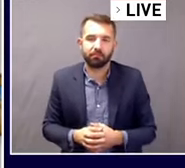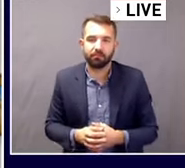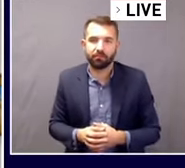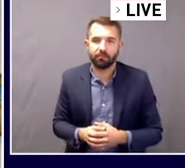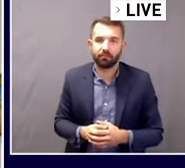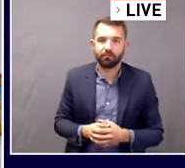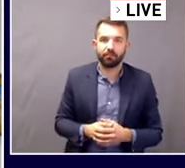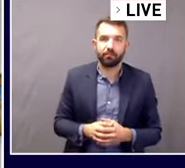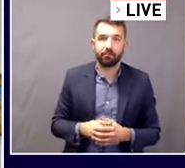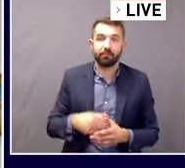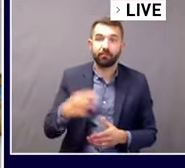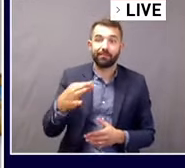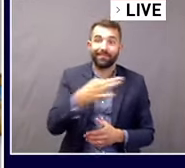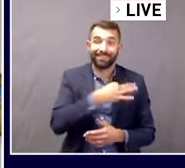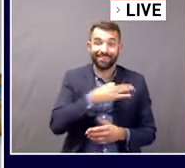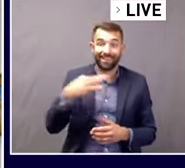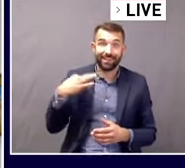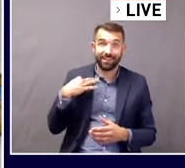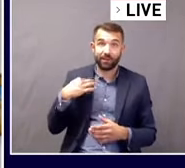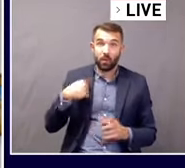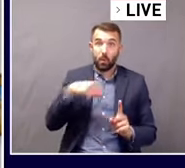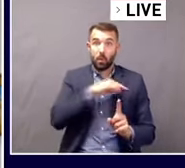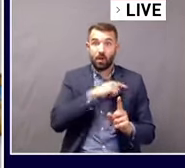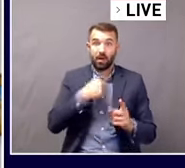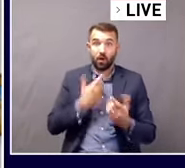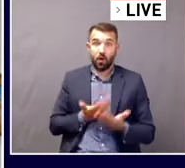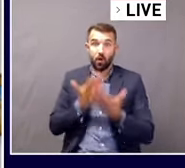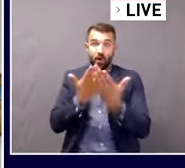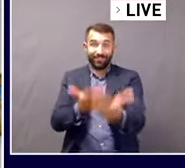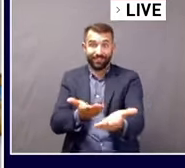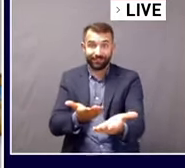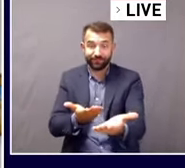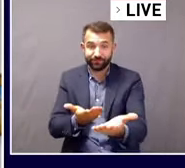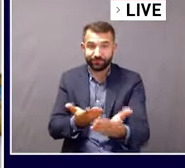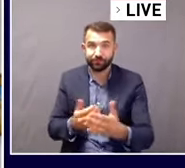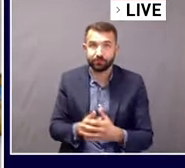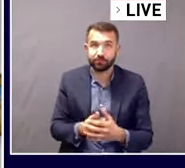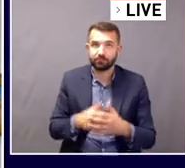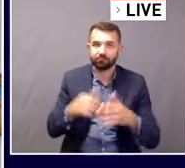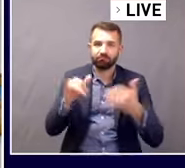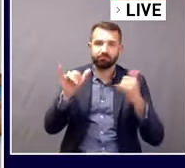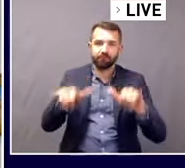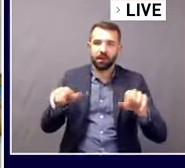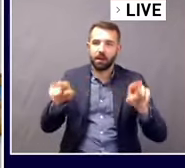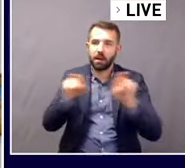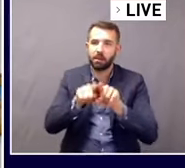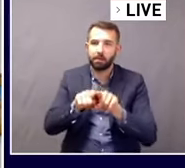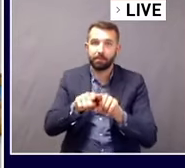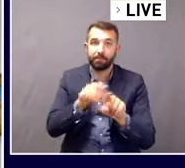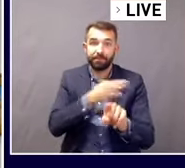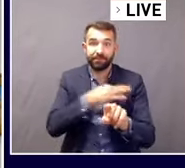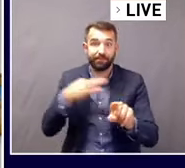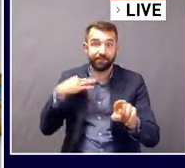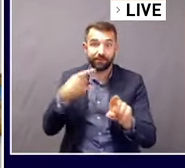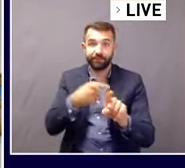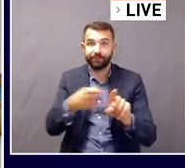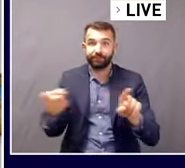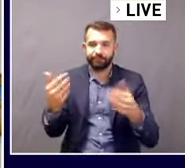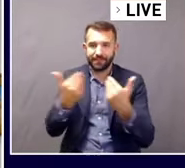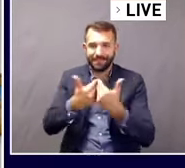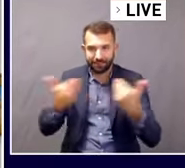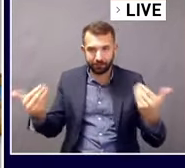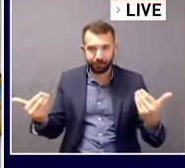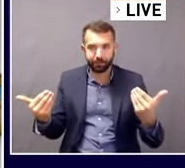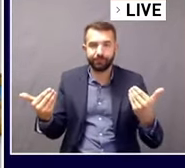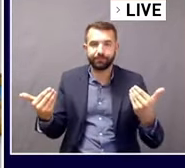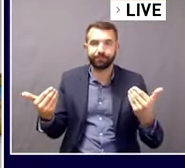cohorting situation from day one, our recommendation would be that staff who have been exposed